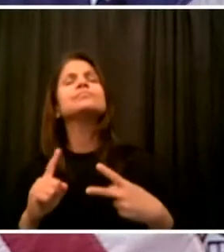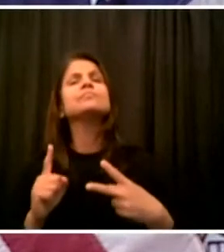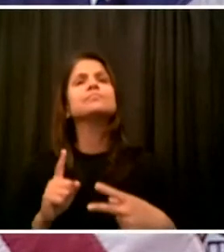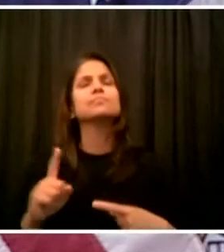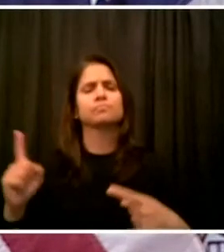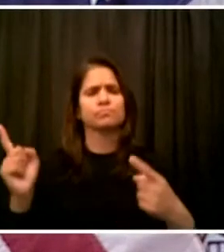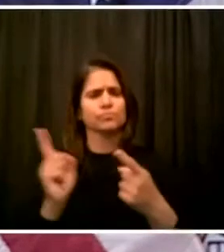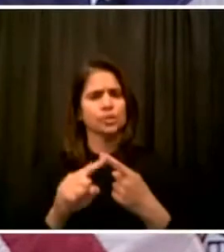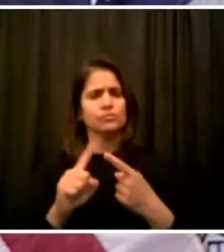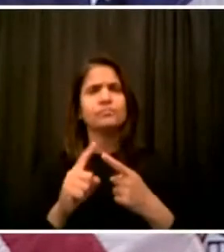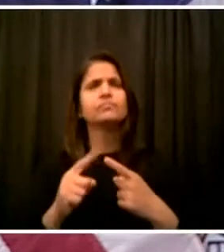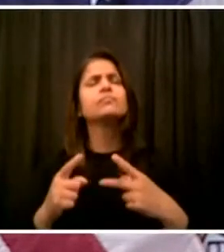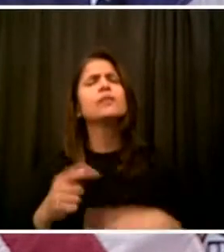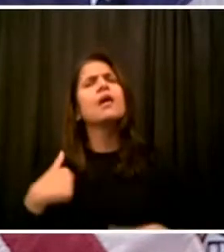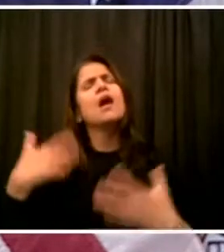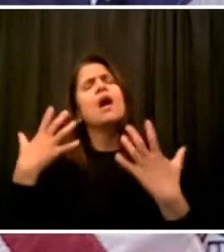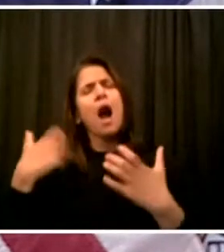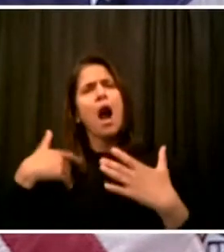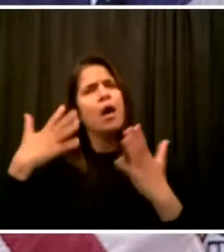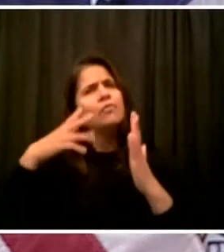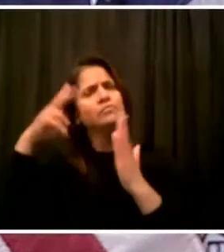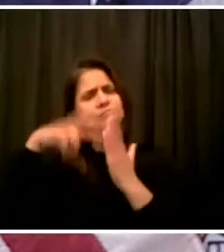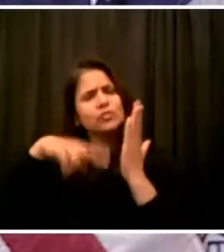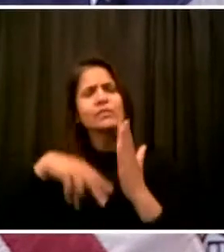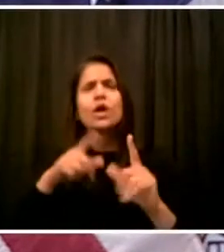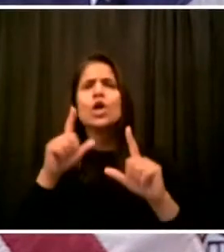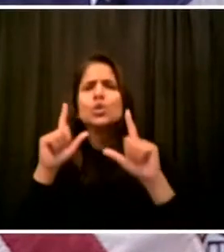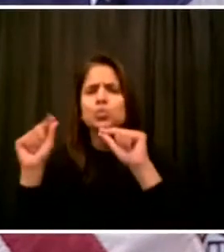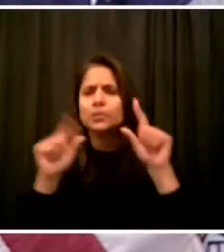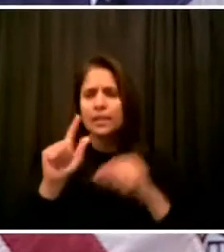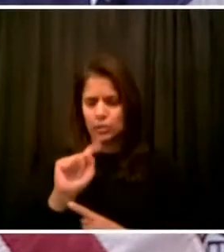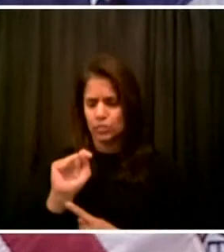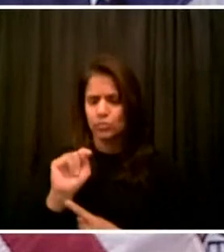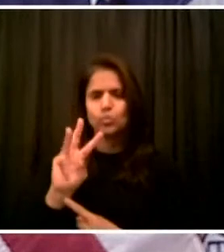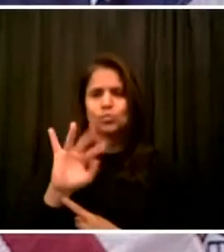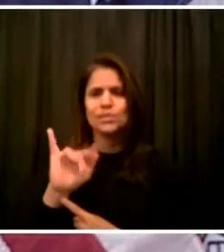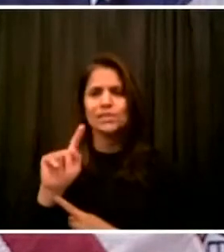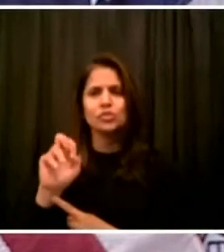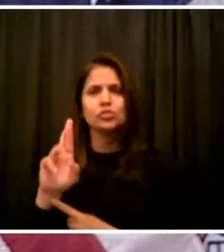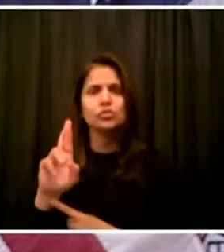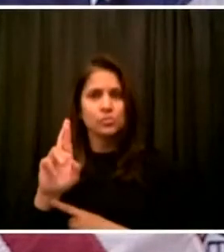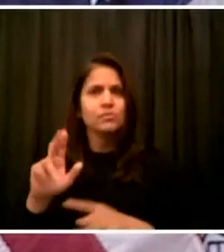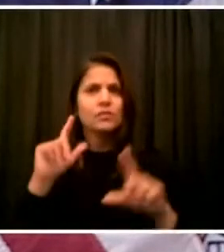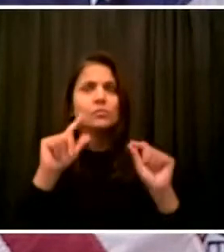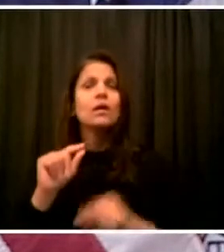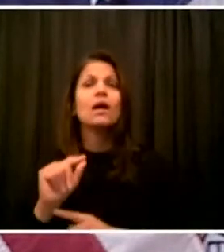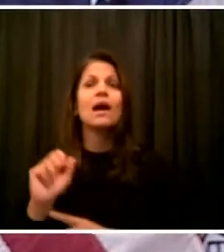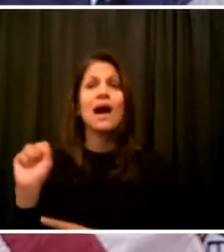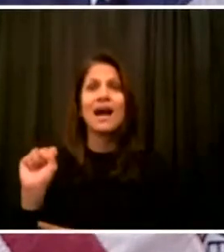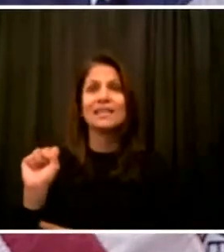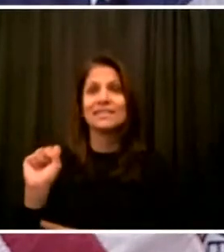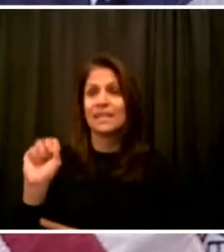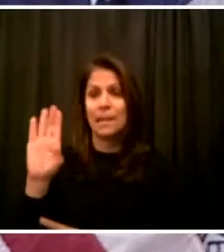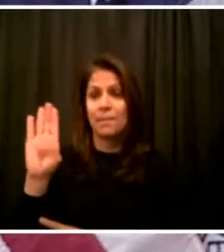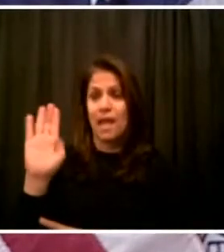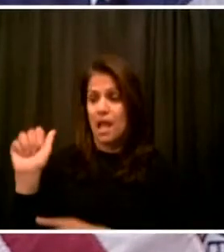from the SBA specifically. They called her